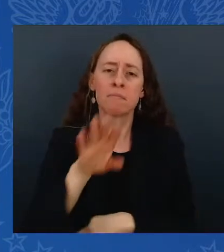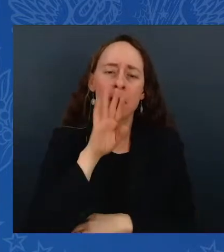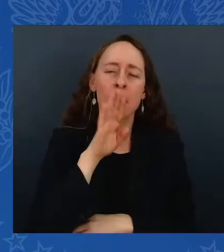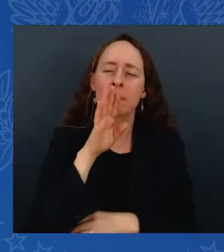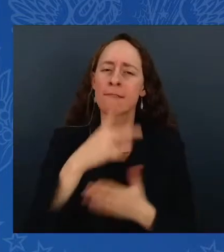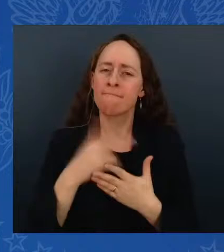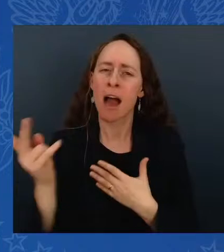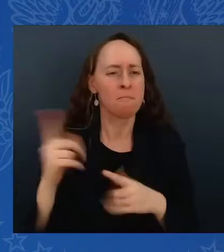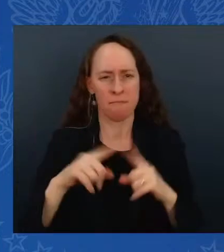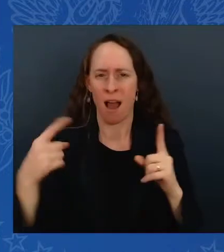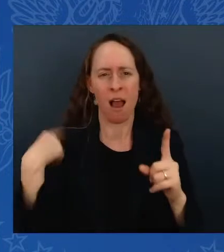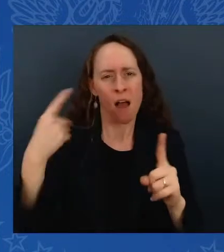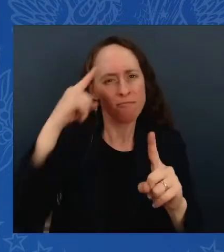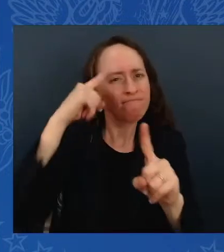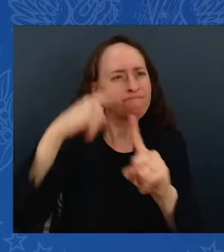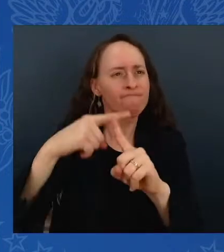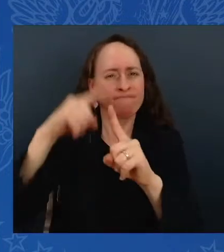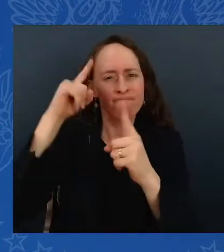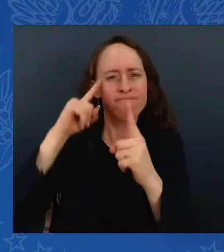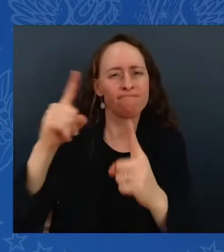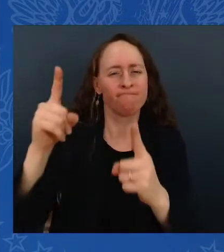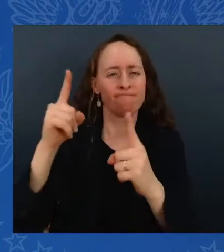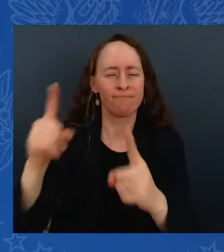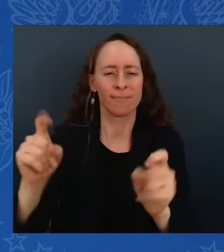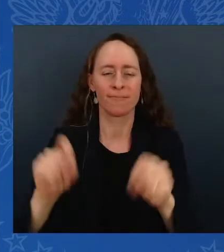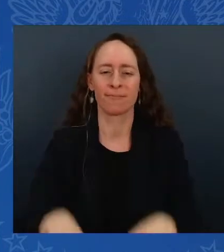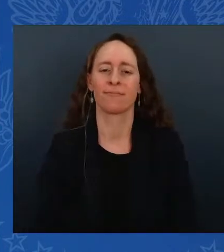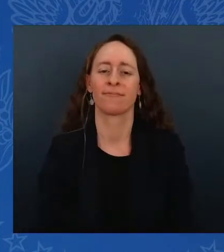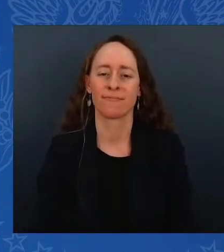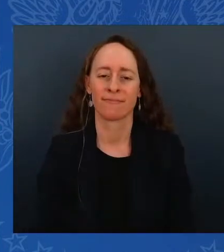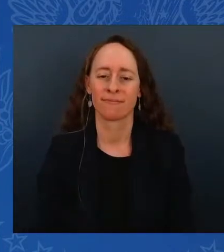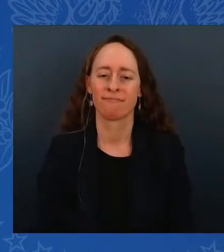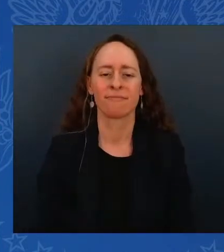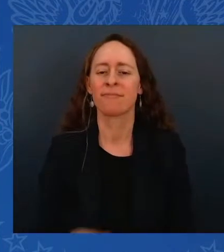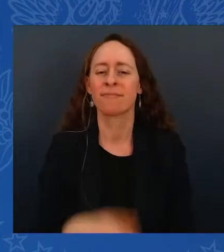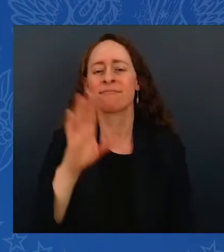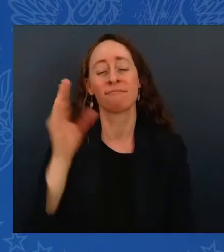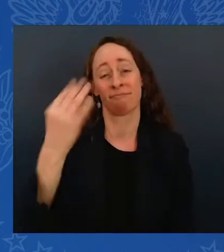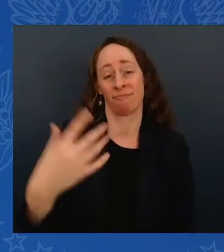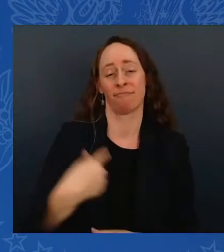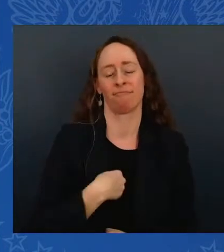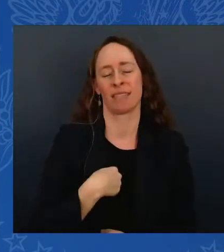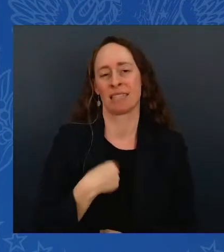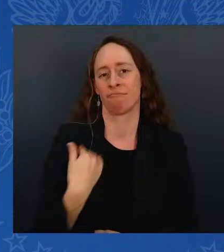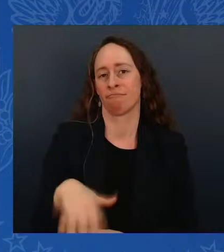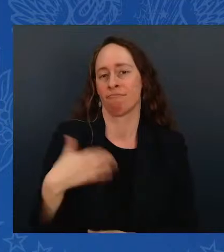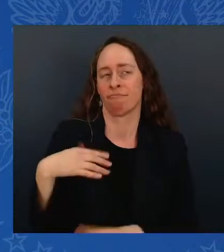I never been more optimistic about America's future. Just as remember who the hell we are